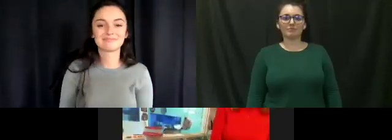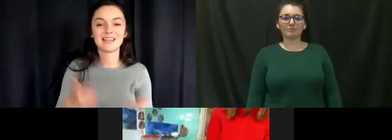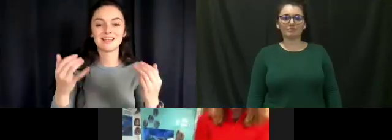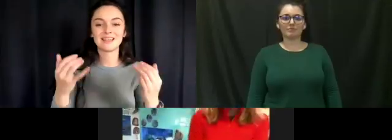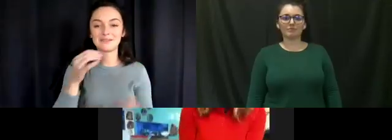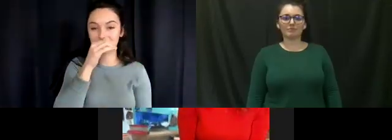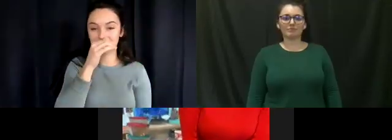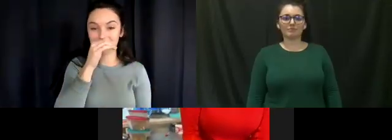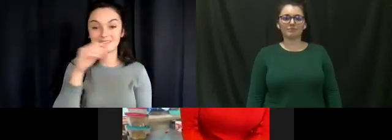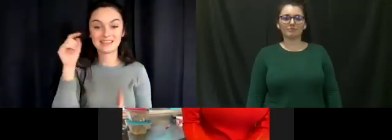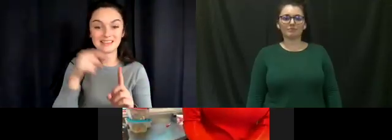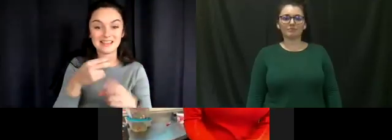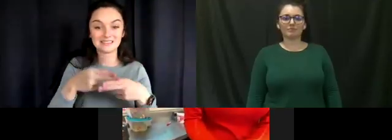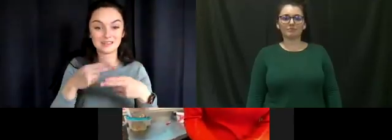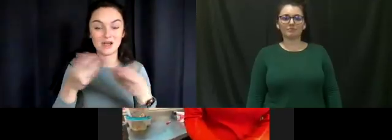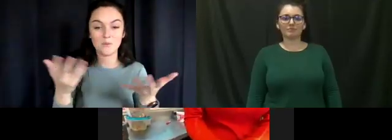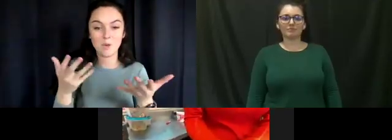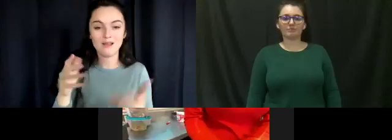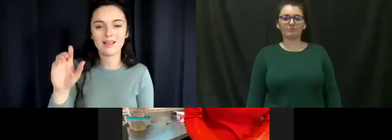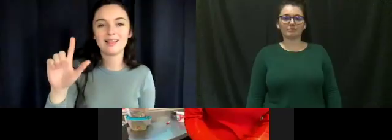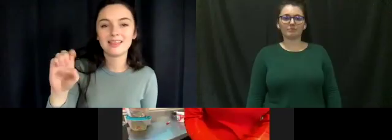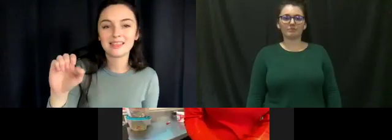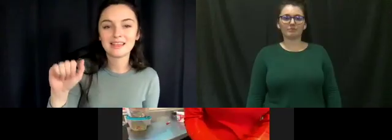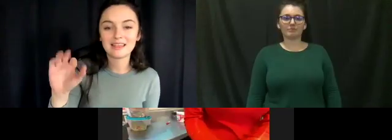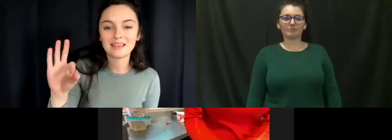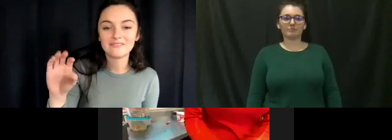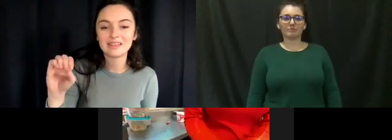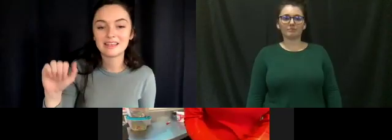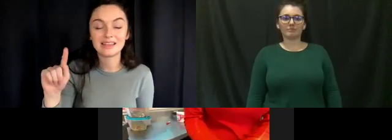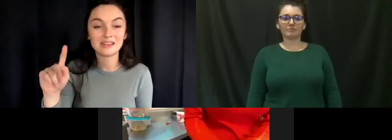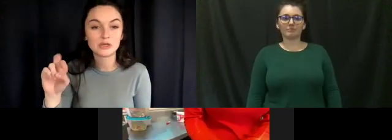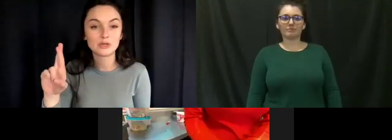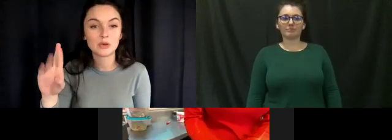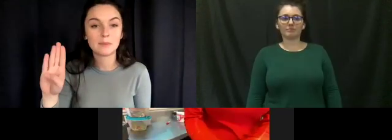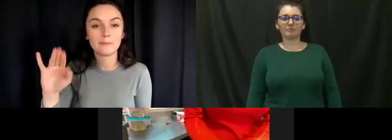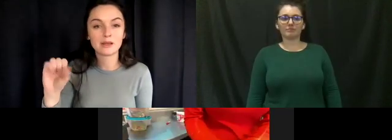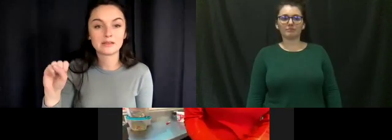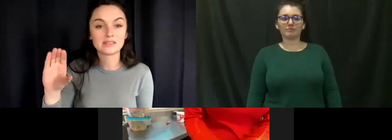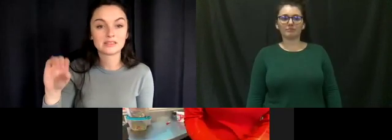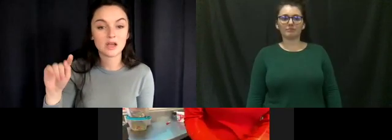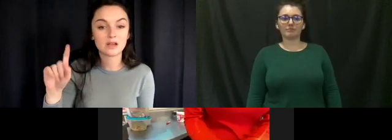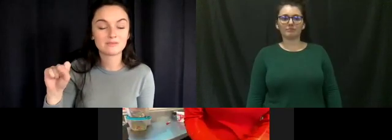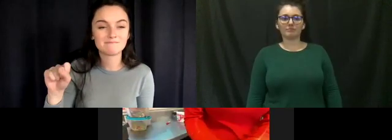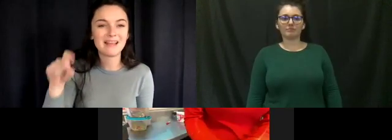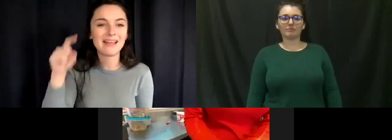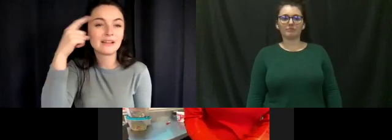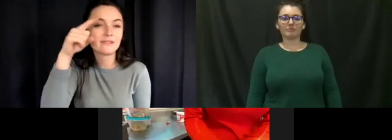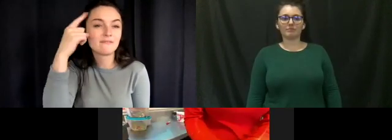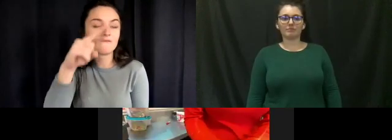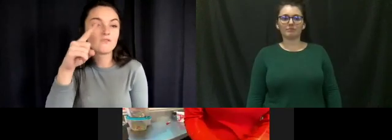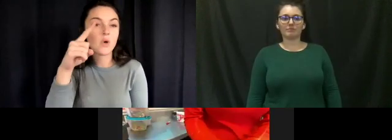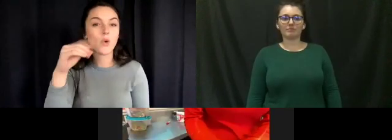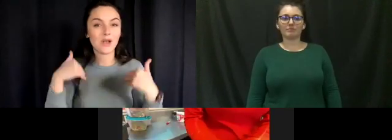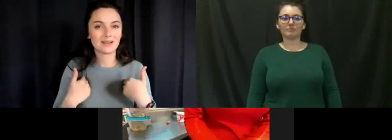these are what's called leaf eater biscuits. So these go to animals that only eat vegetarian